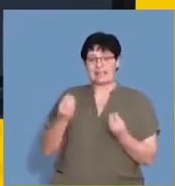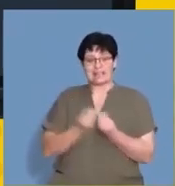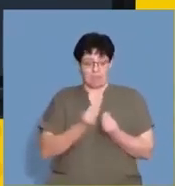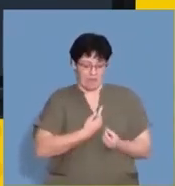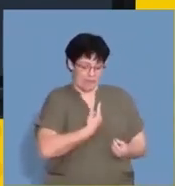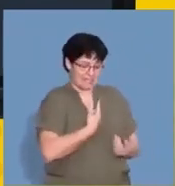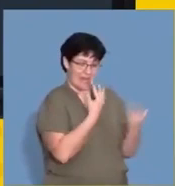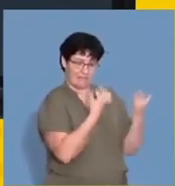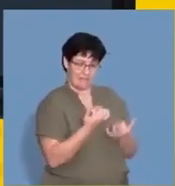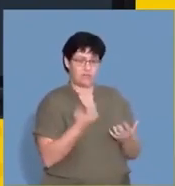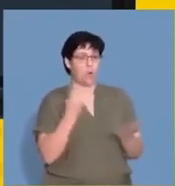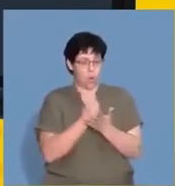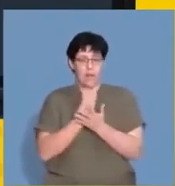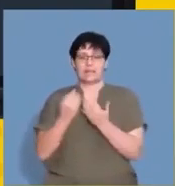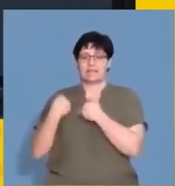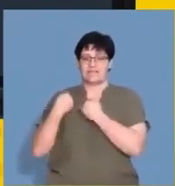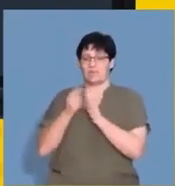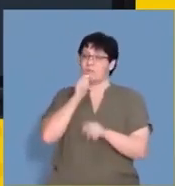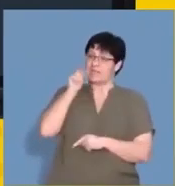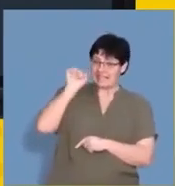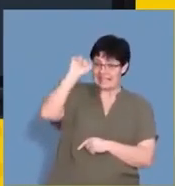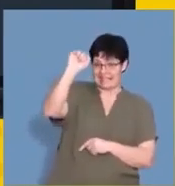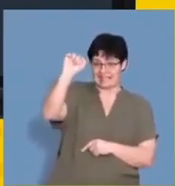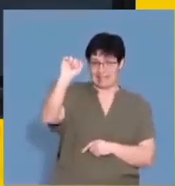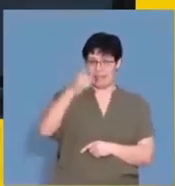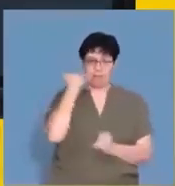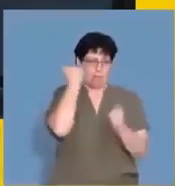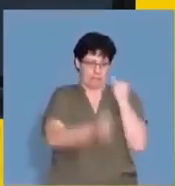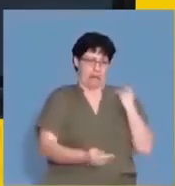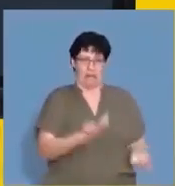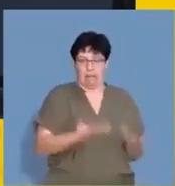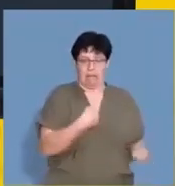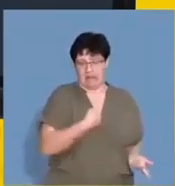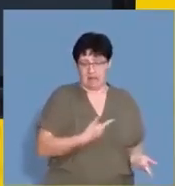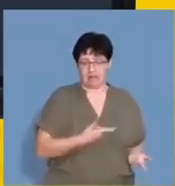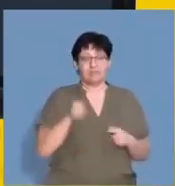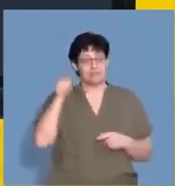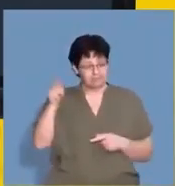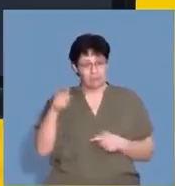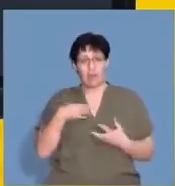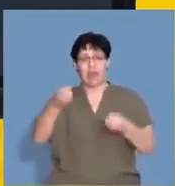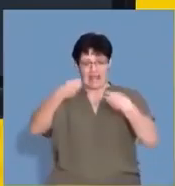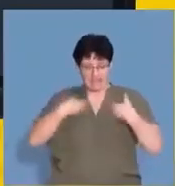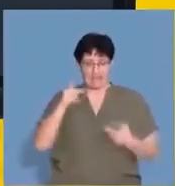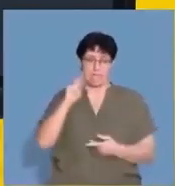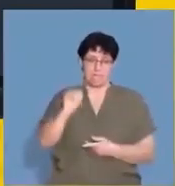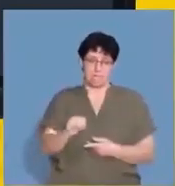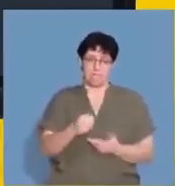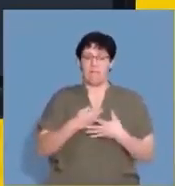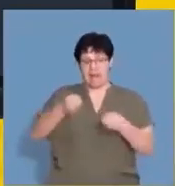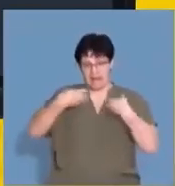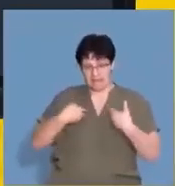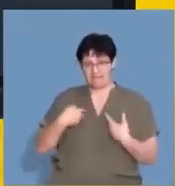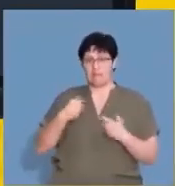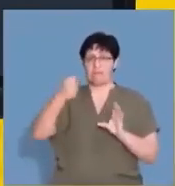you've calculated, it's always safer, just in case you've made a silly mistake. So in this case, we've been given the kilometers and